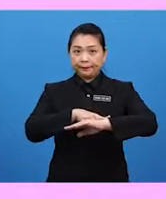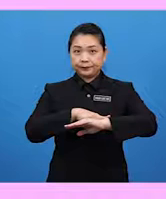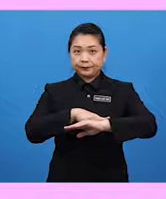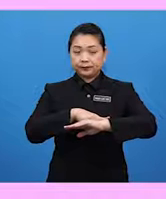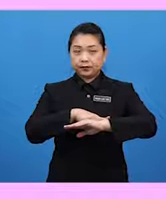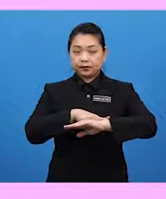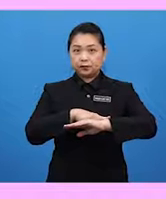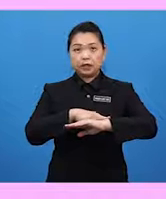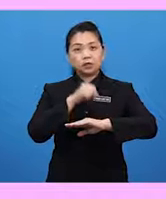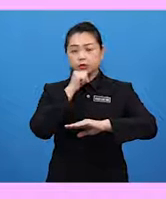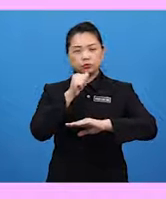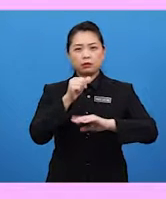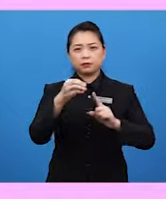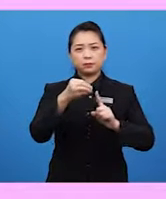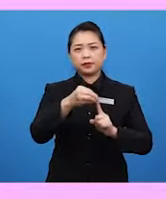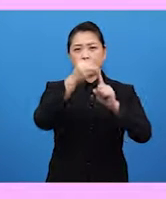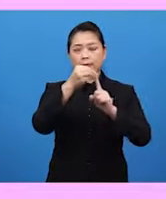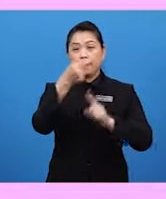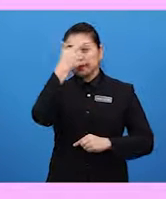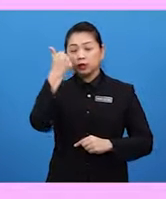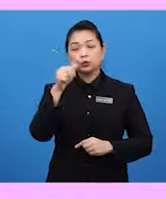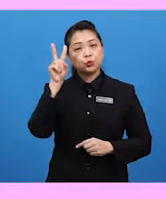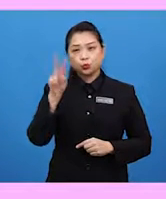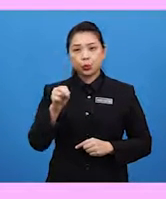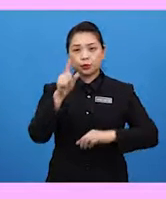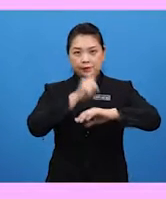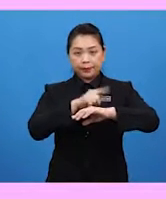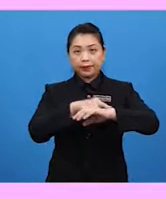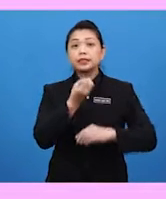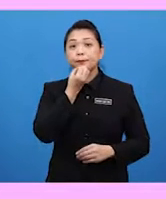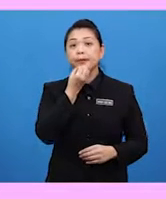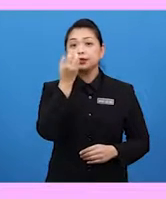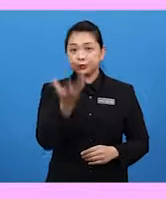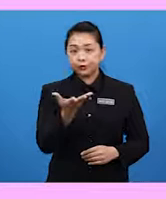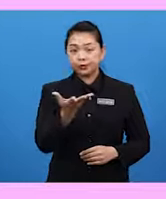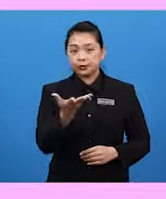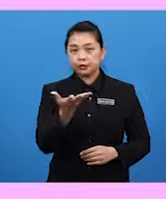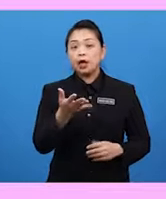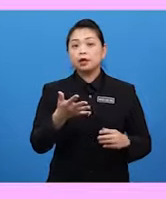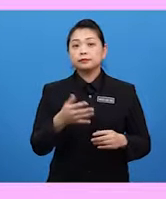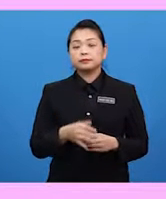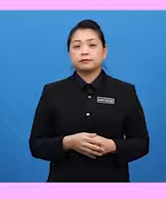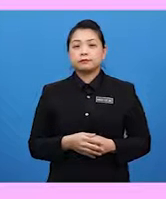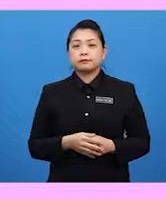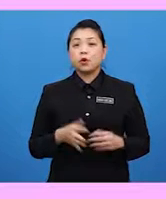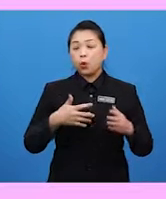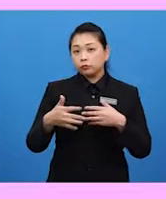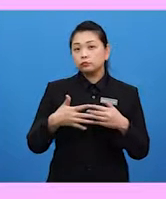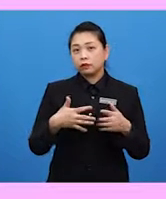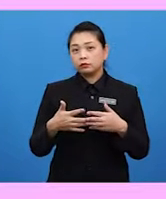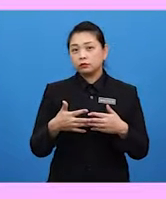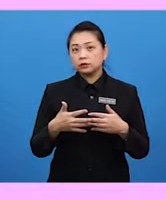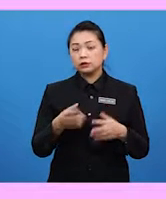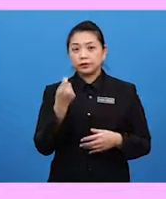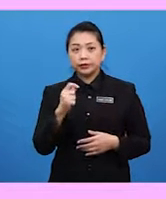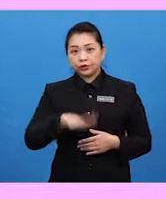poem is not specific because no time frame is mentioned, although it can be inferred that the